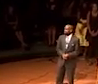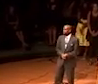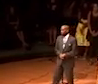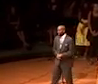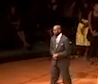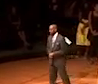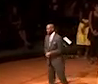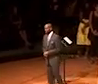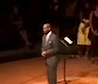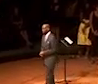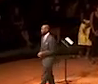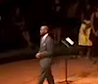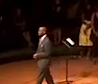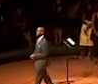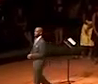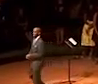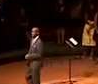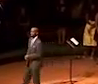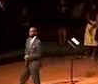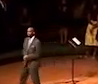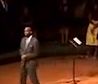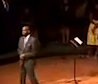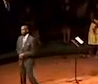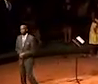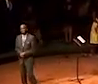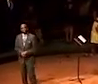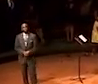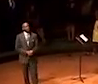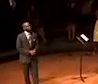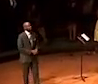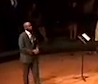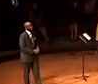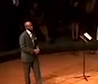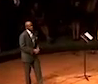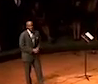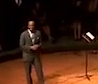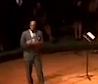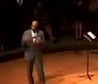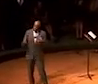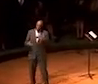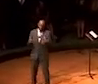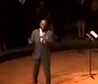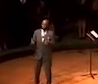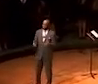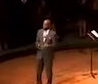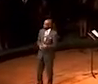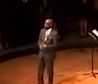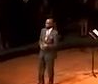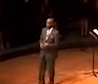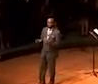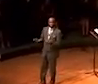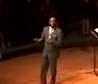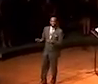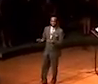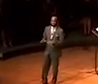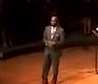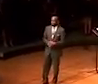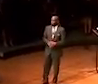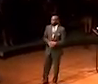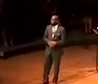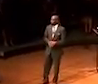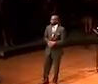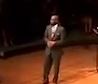And I want you to recognize that what they're not needing is for you to embrace them after and ask them all the stuff that's going on. They don't need